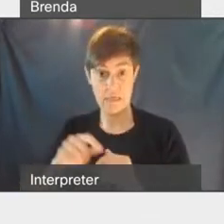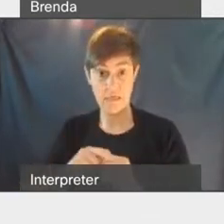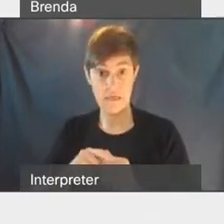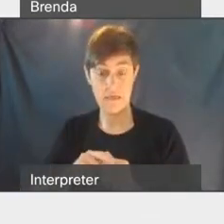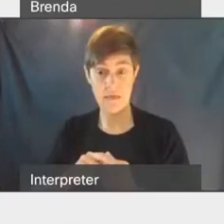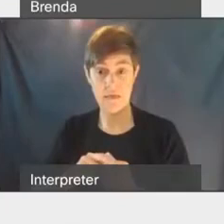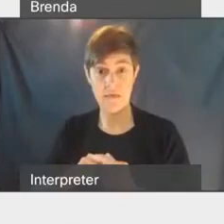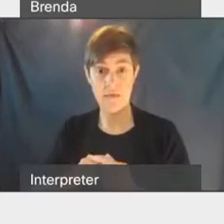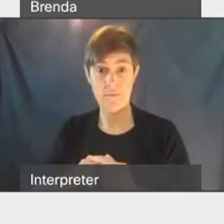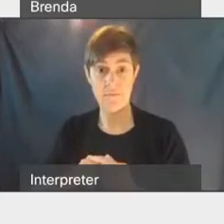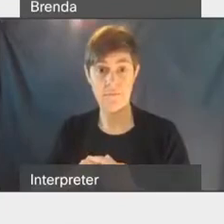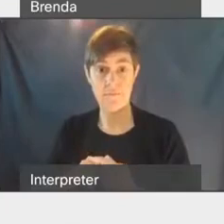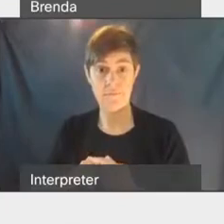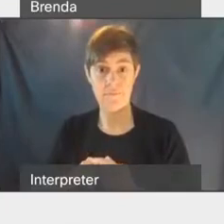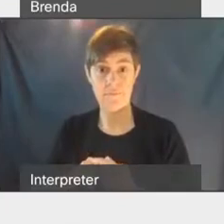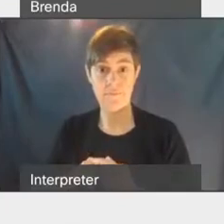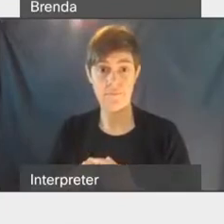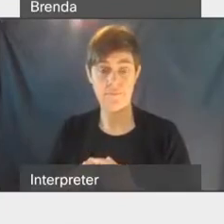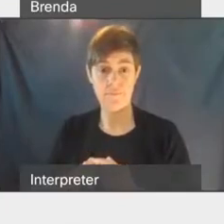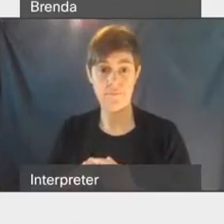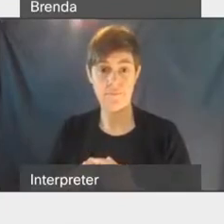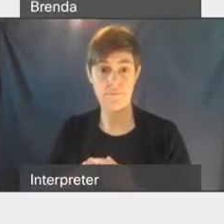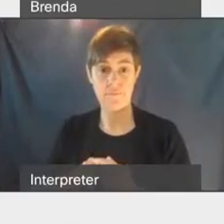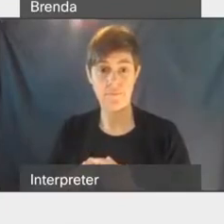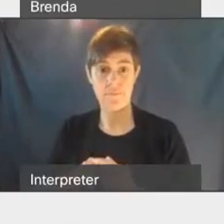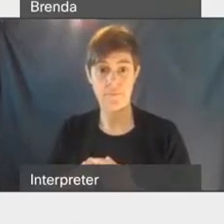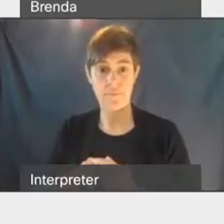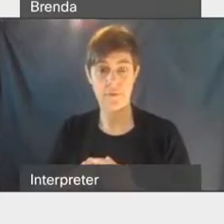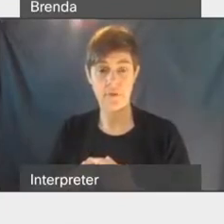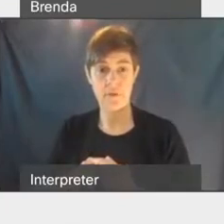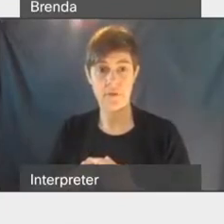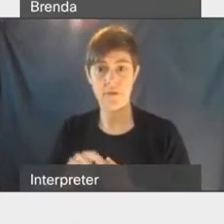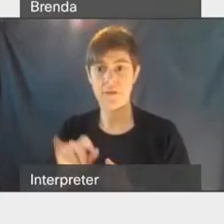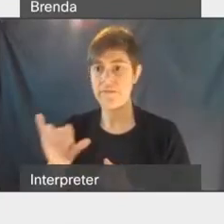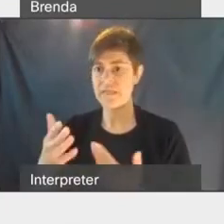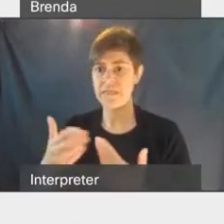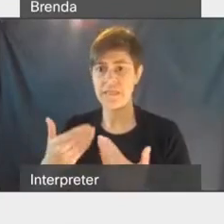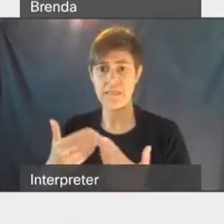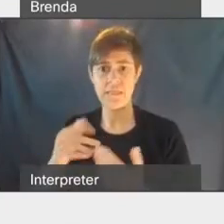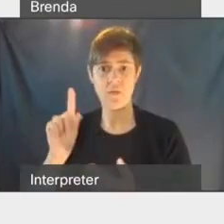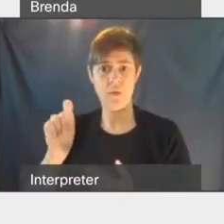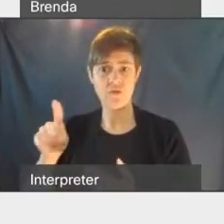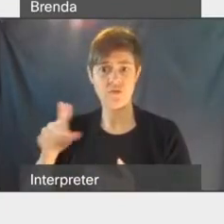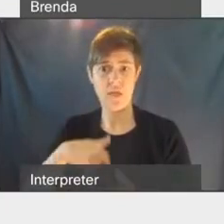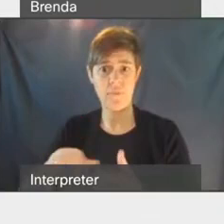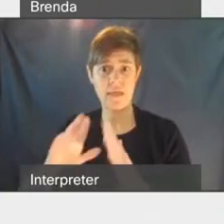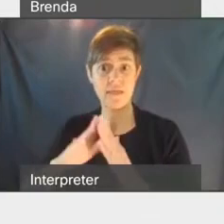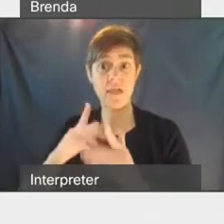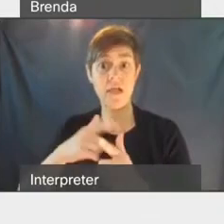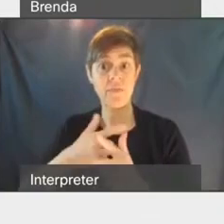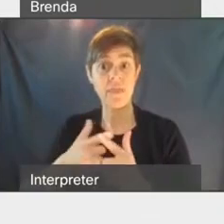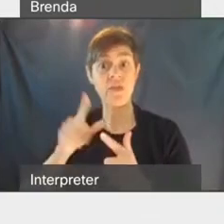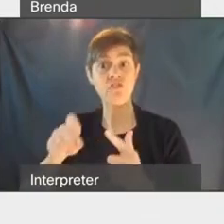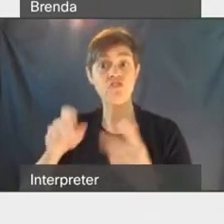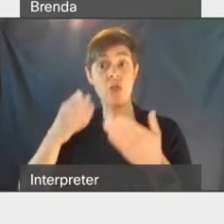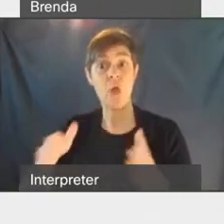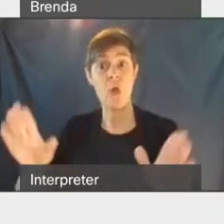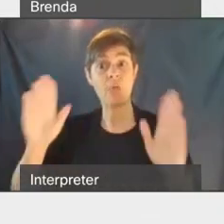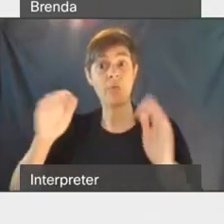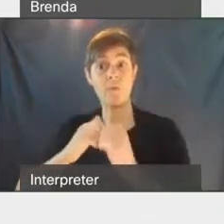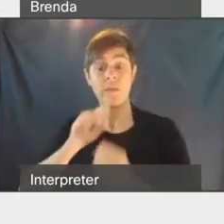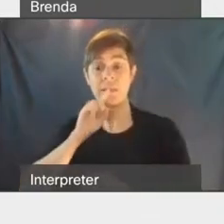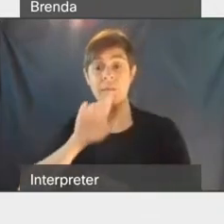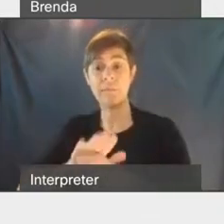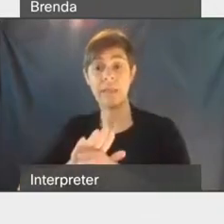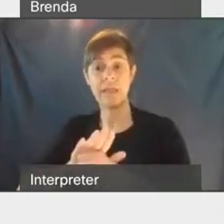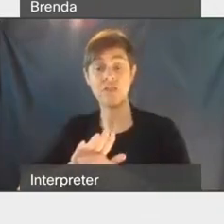the side of government? next to Yes Manhattan. or no? That's an easy question. Then you should have opened it with the Pledge of Allegiance